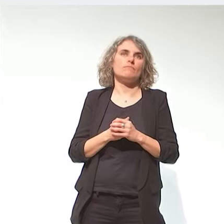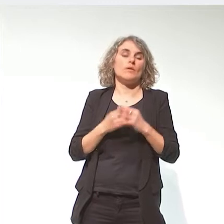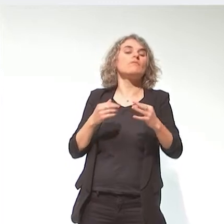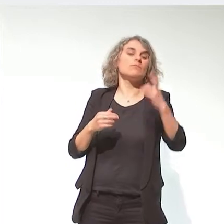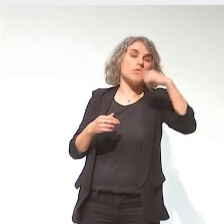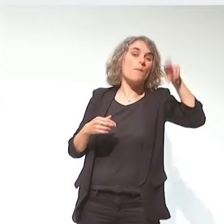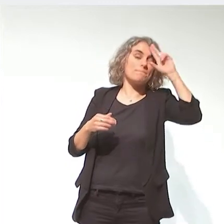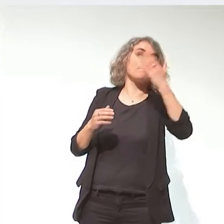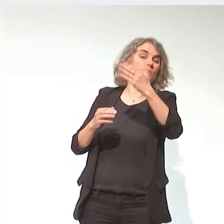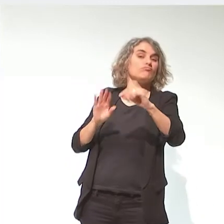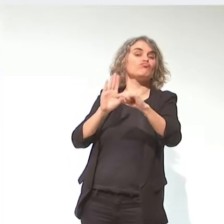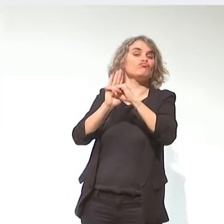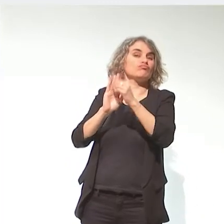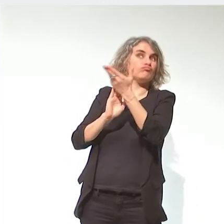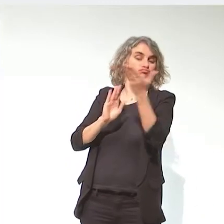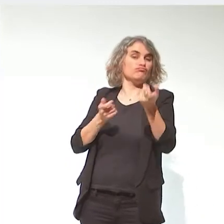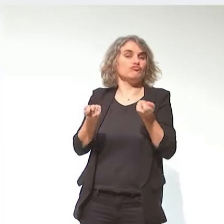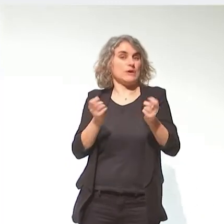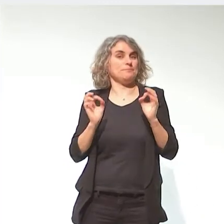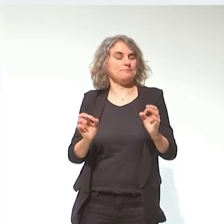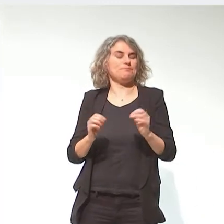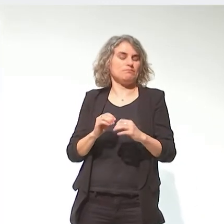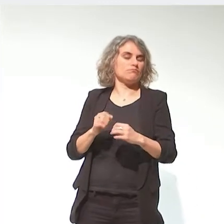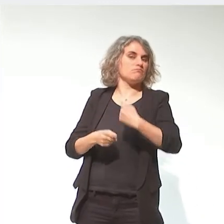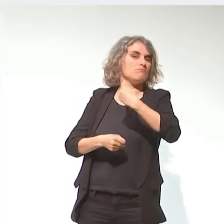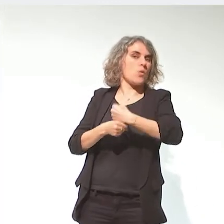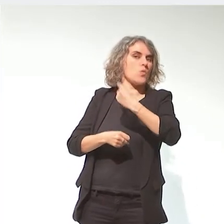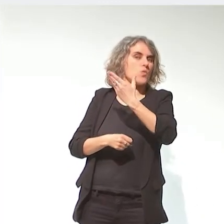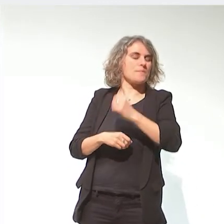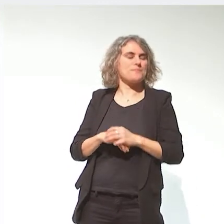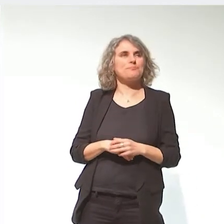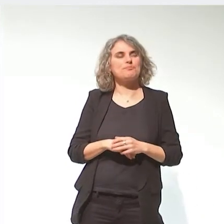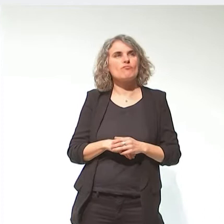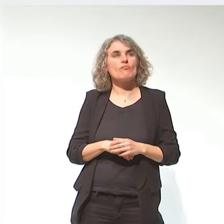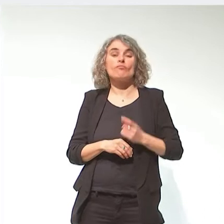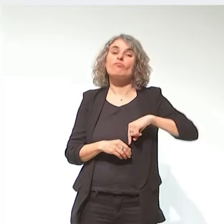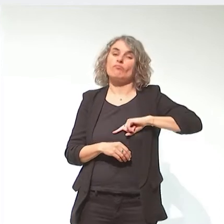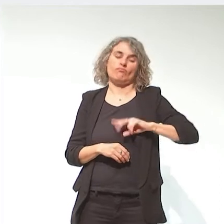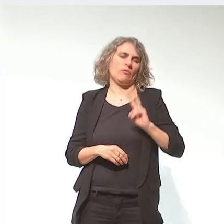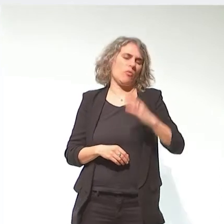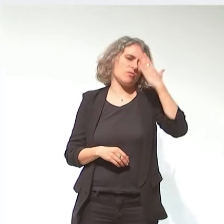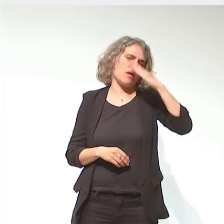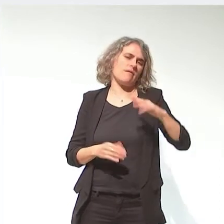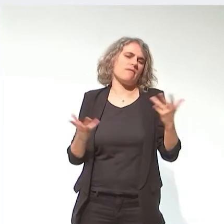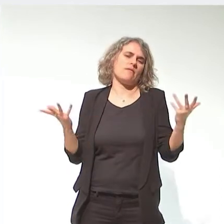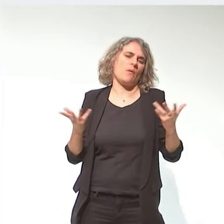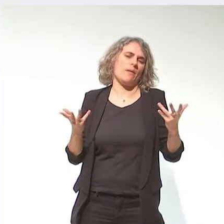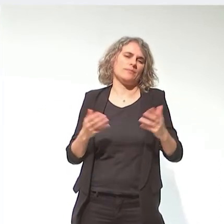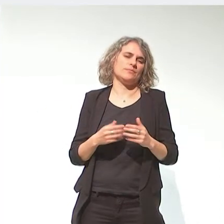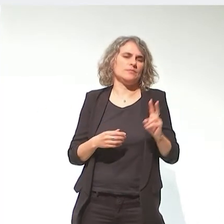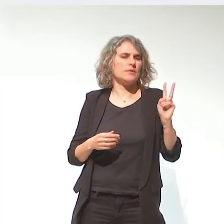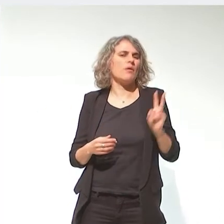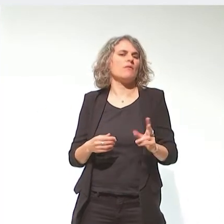Like we have to bring the competence together, and what is really also